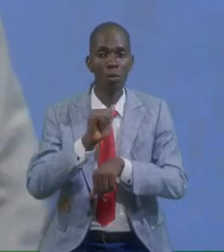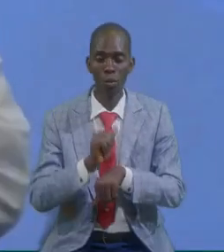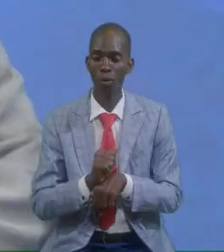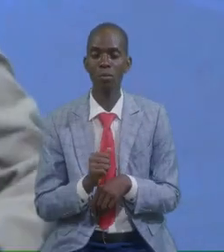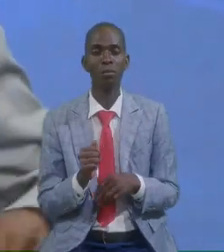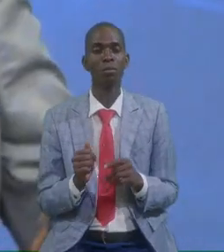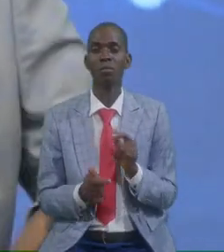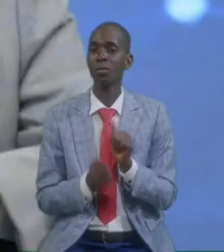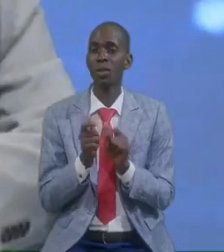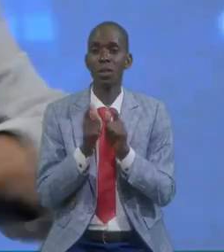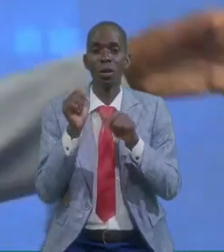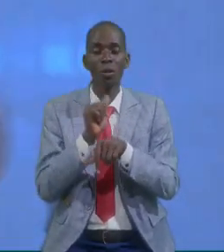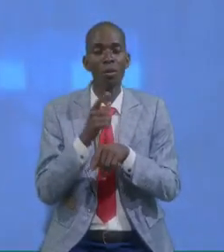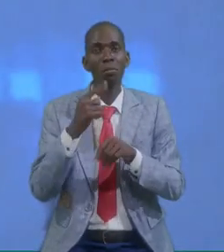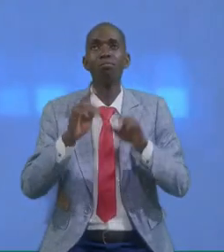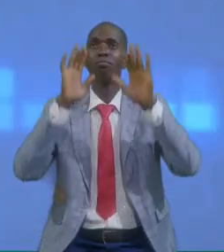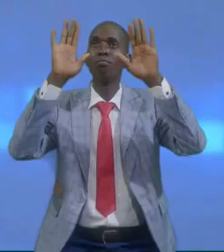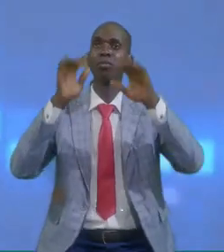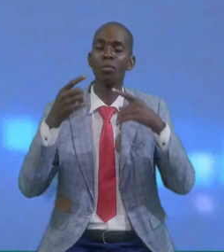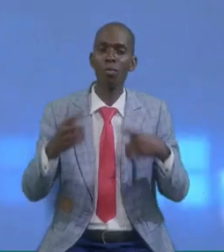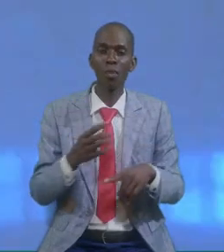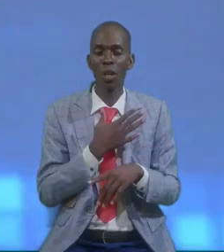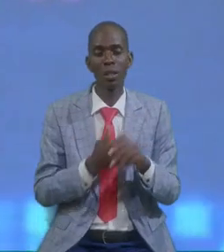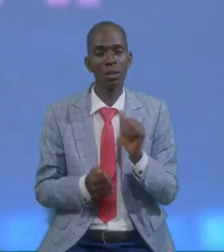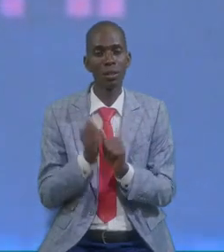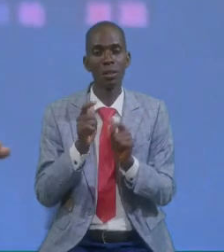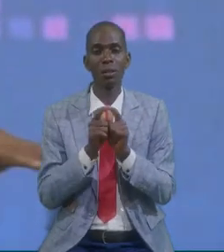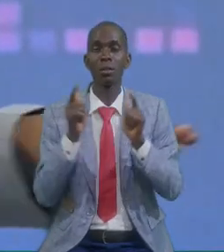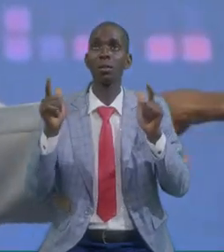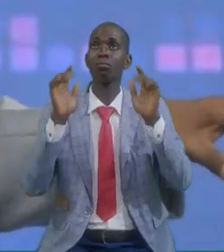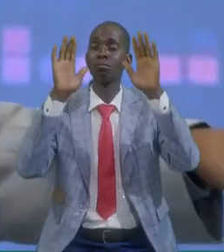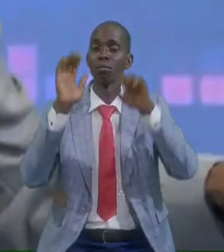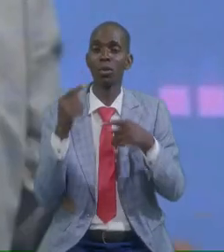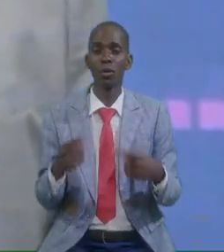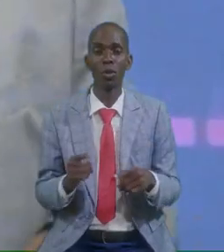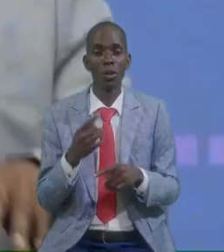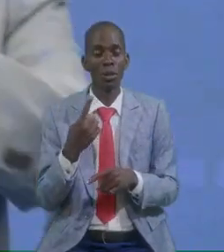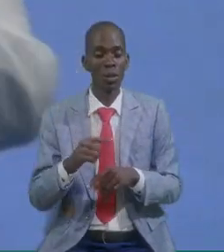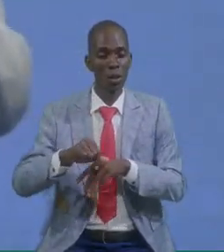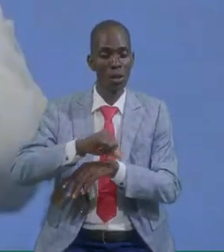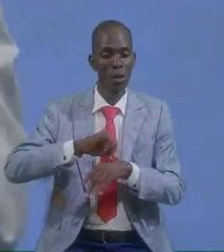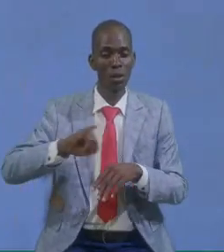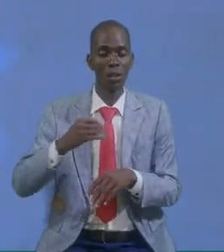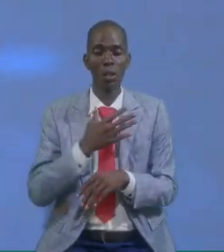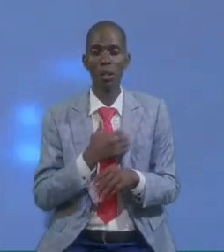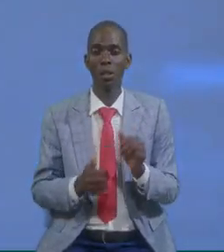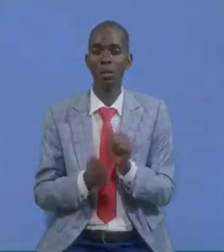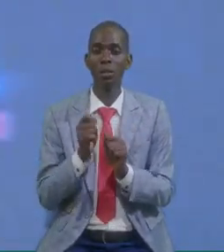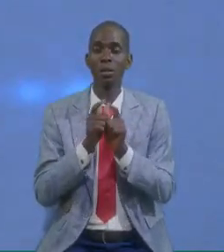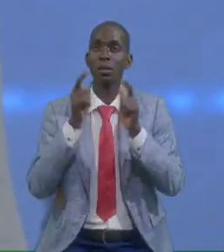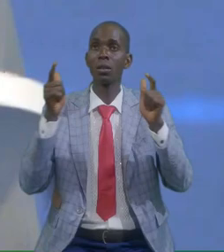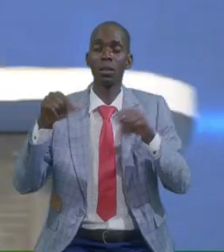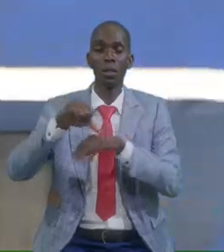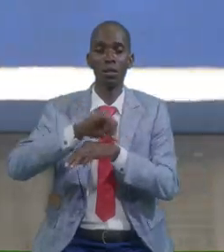works, the miracles and greater miracles, the anointing and greater anointing, and